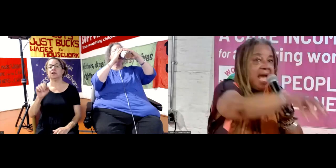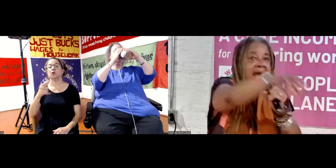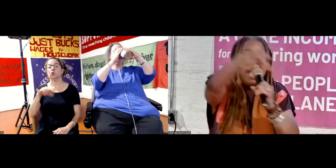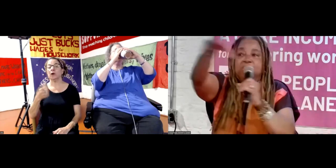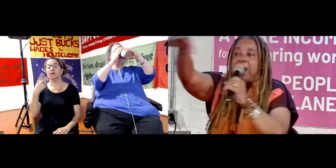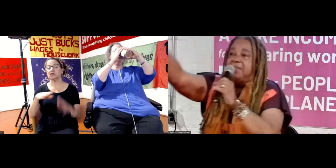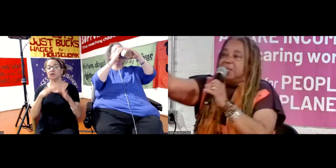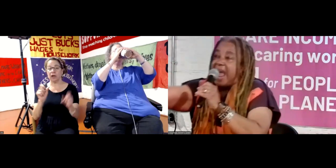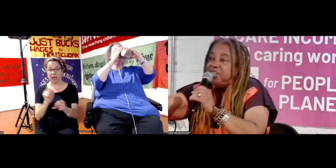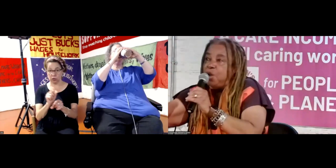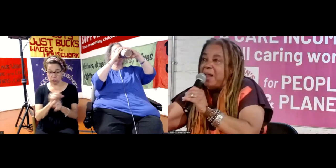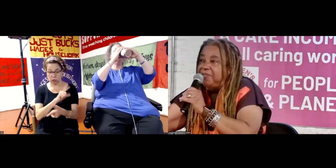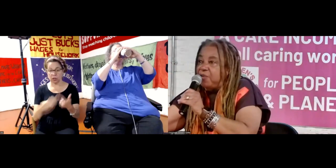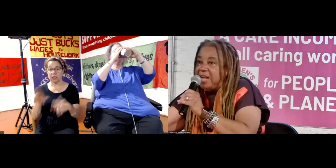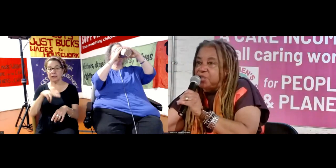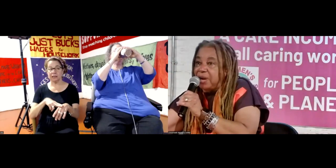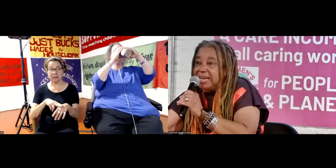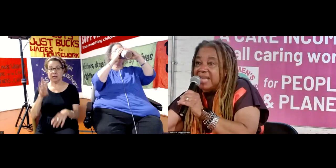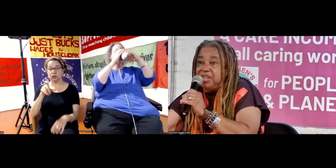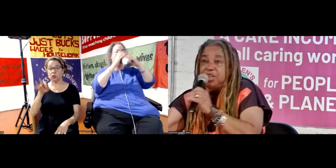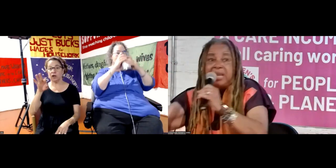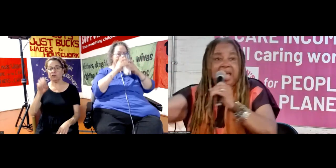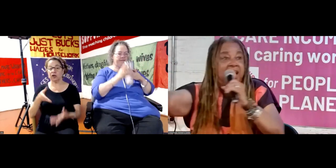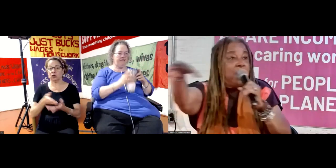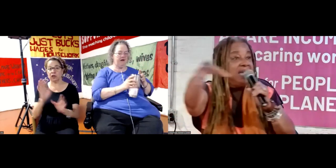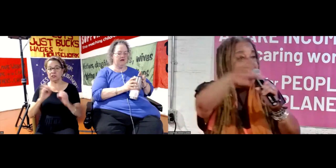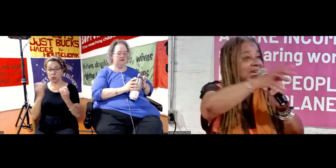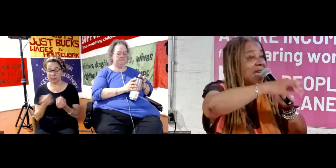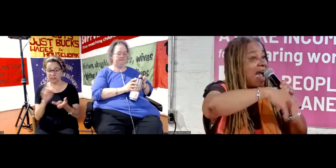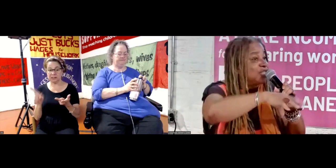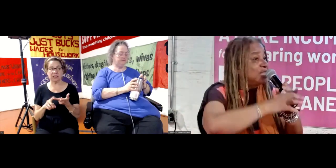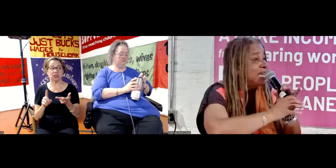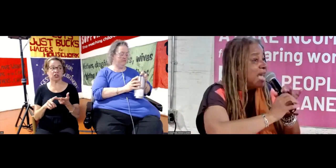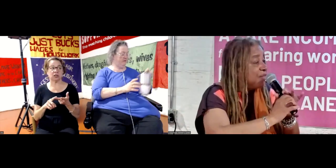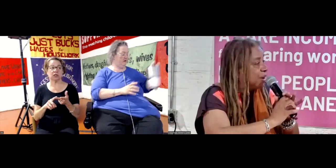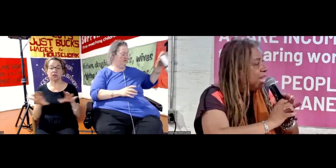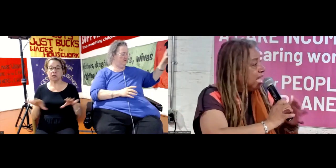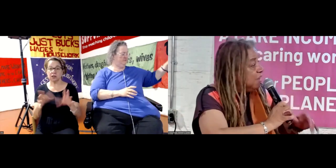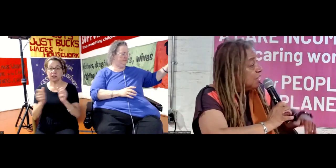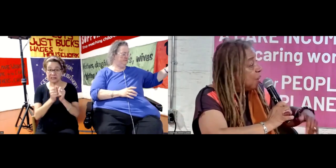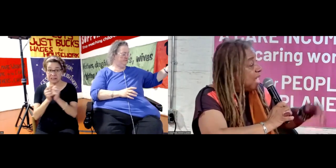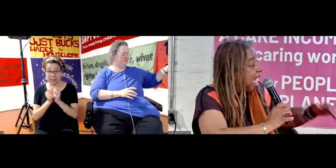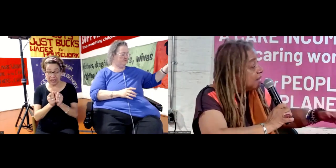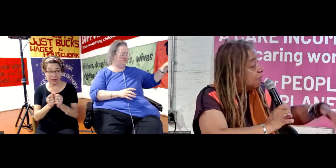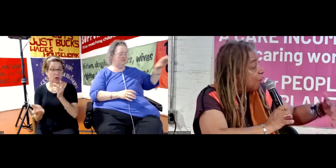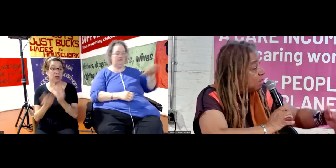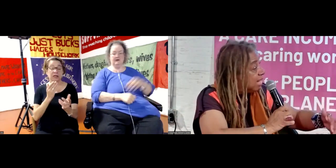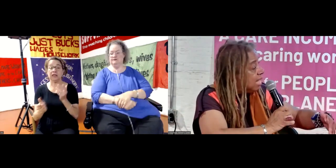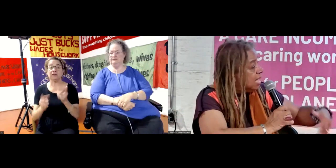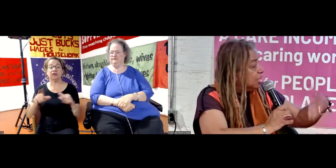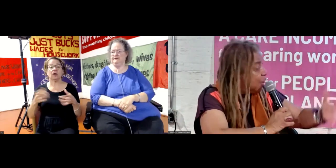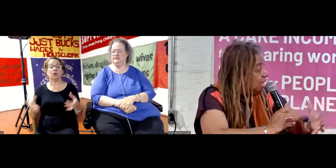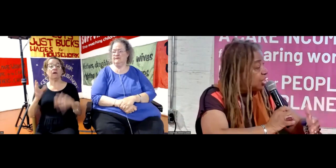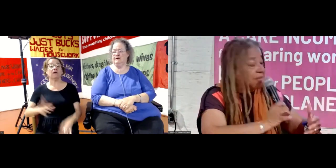Housework and you had the National Welfare Rights Organization in a way taking action together, even though we hadn't